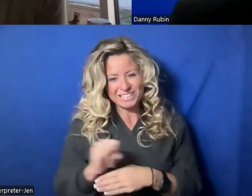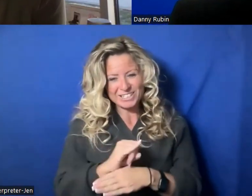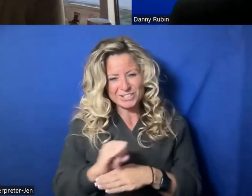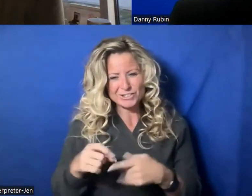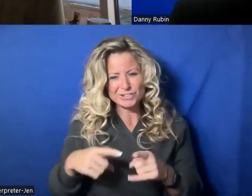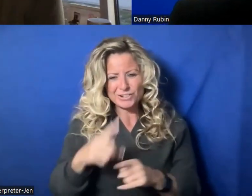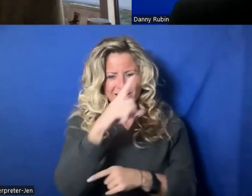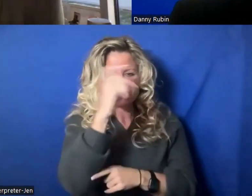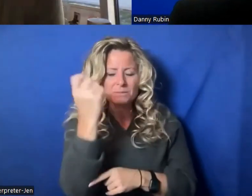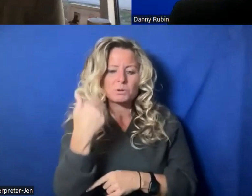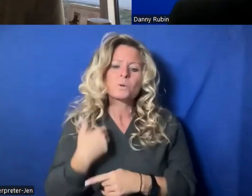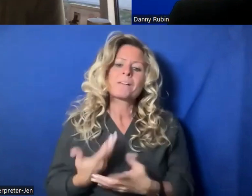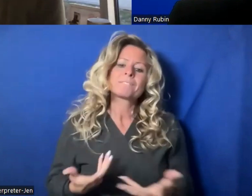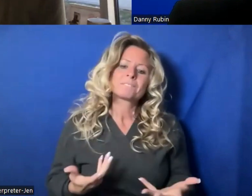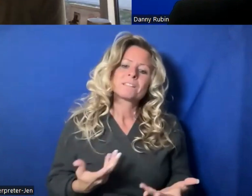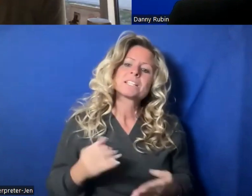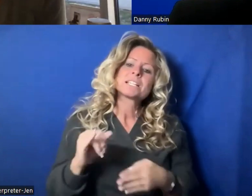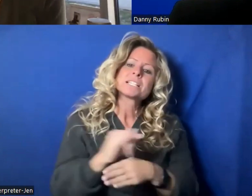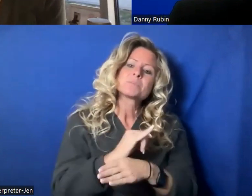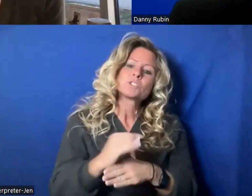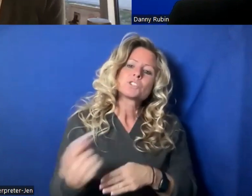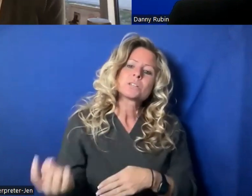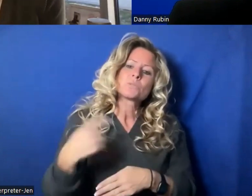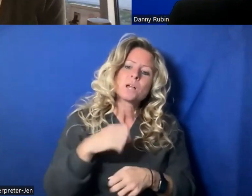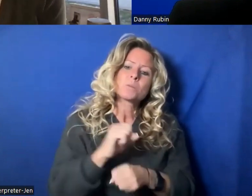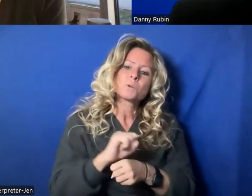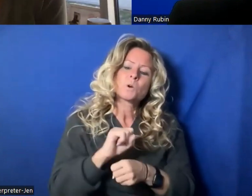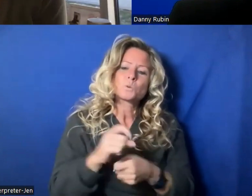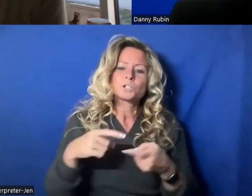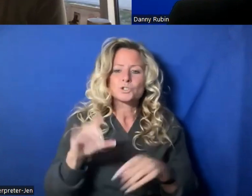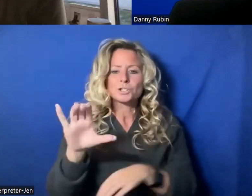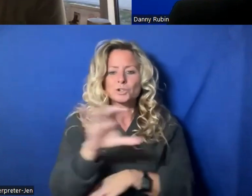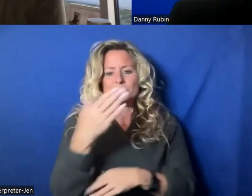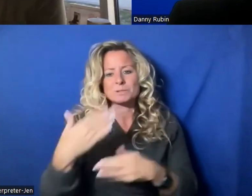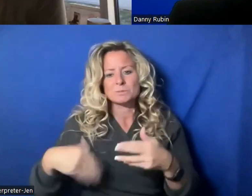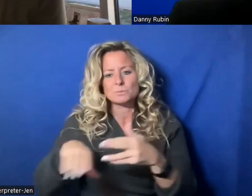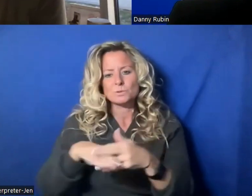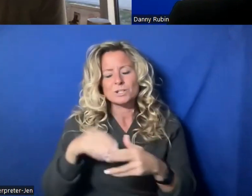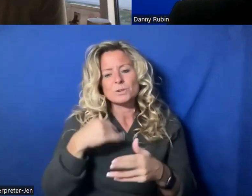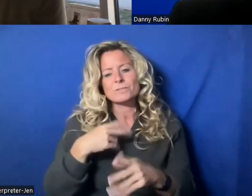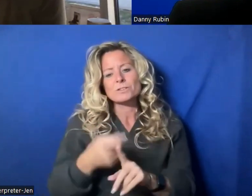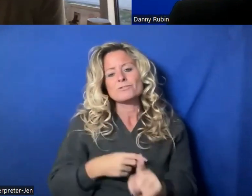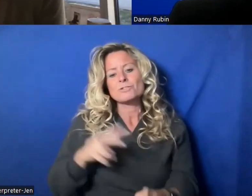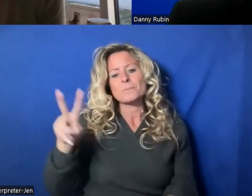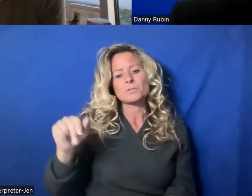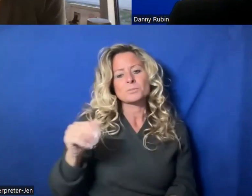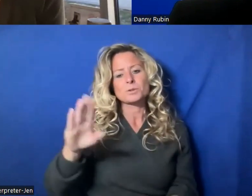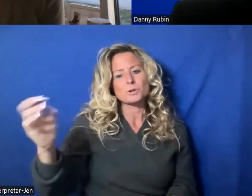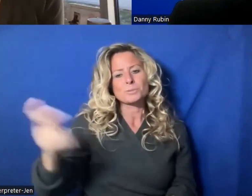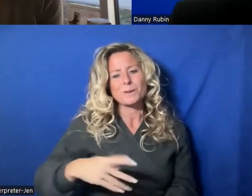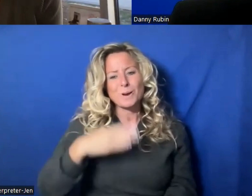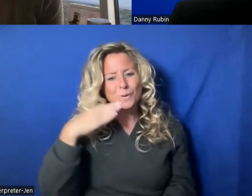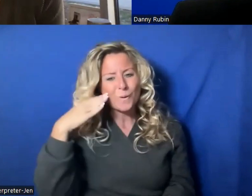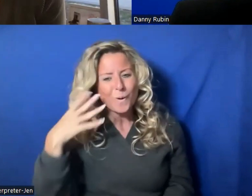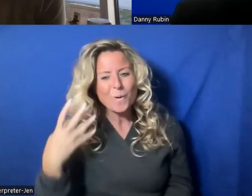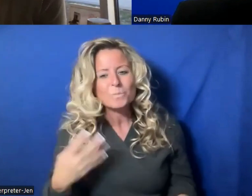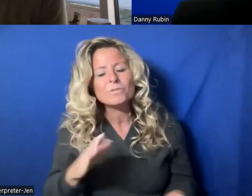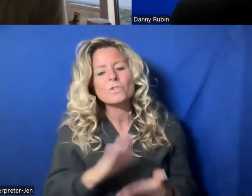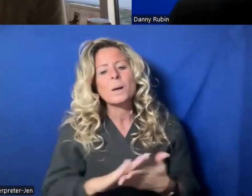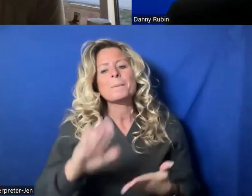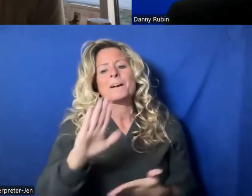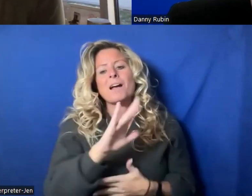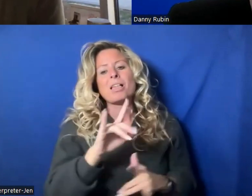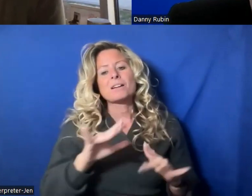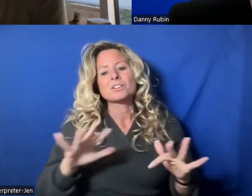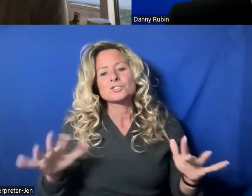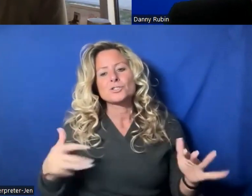And then we do have some interns that will come work for us over the Christmas break. So if you're from Virginia, you're back home from college or a